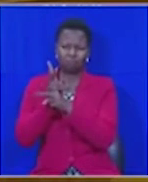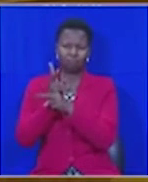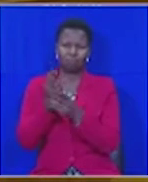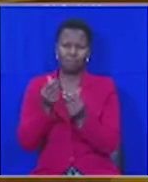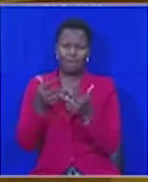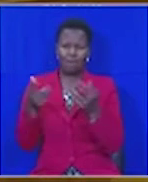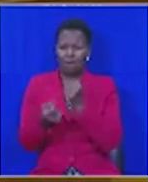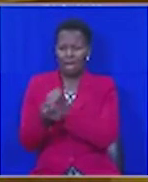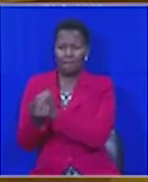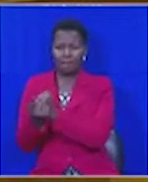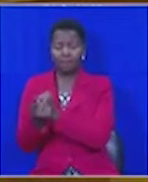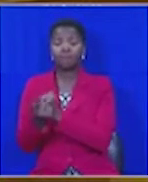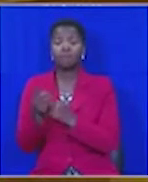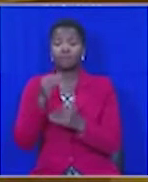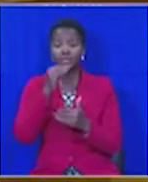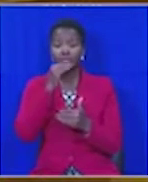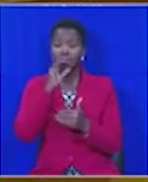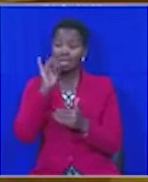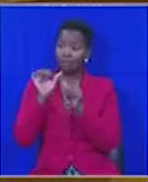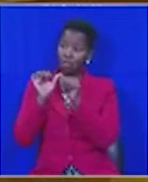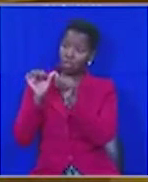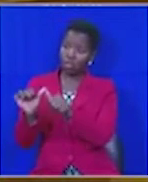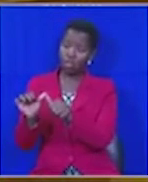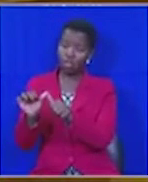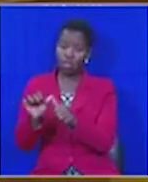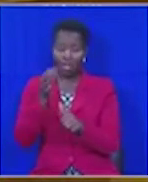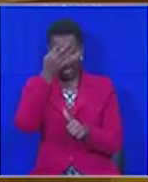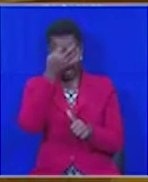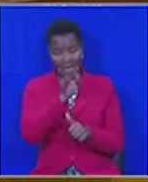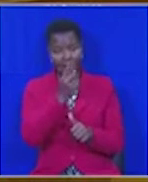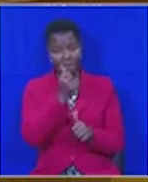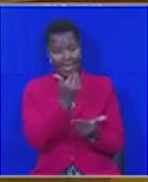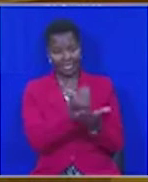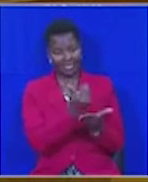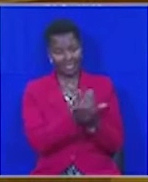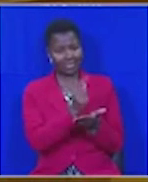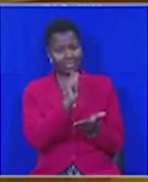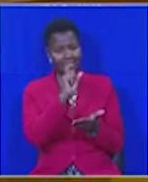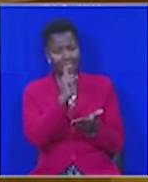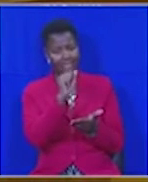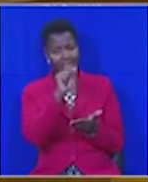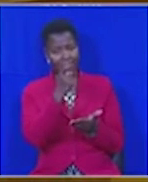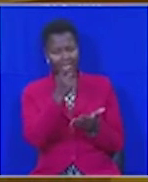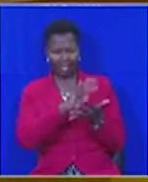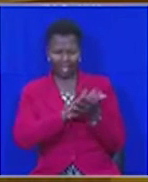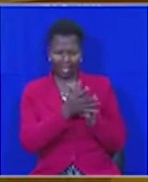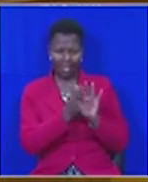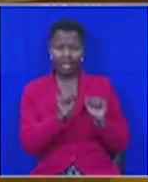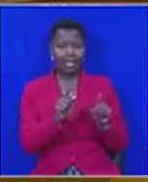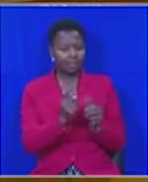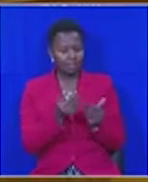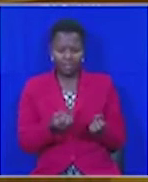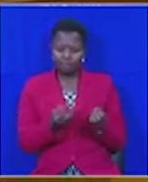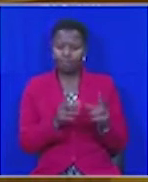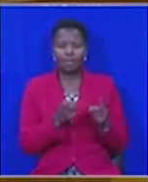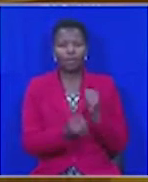proceeds can have devastating effects on government revenues and their ability to deliver critical services to society.